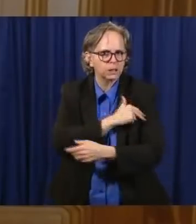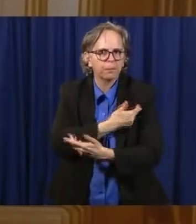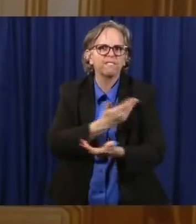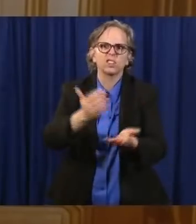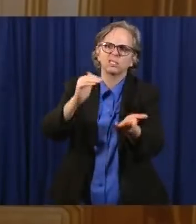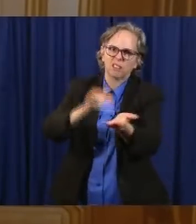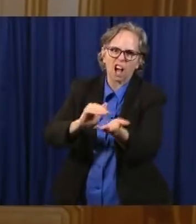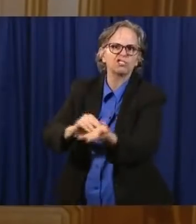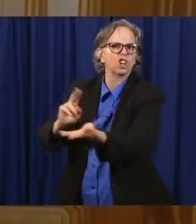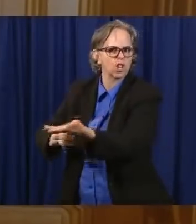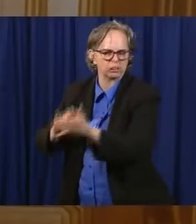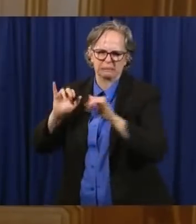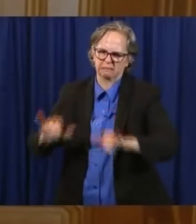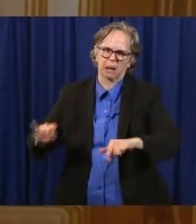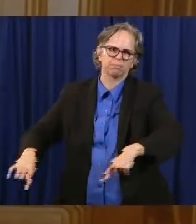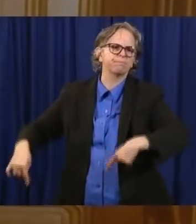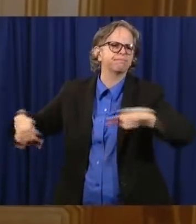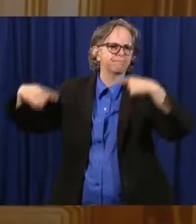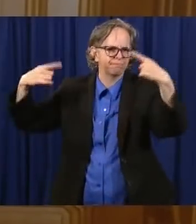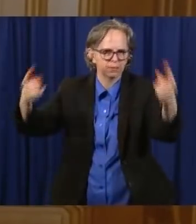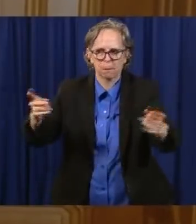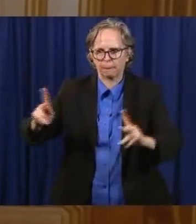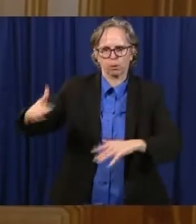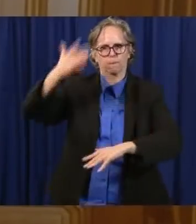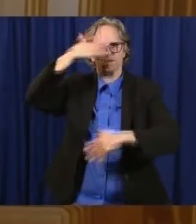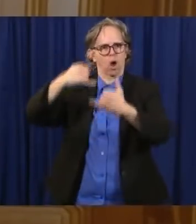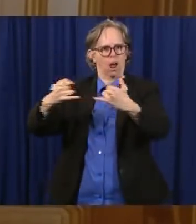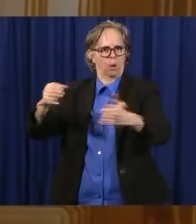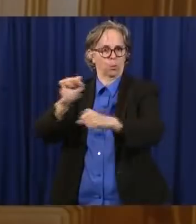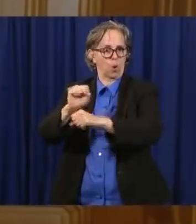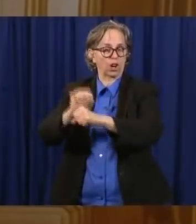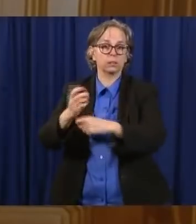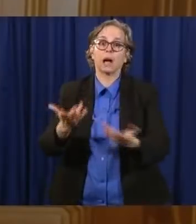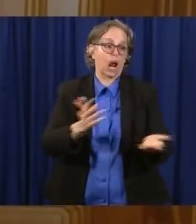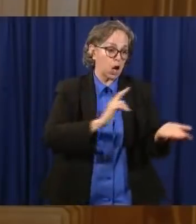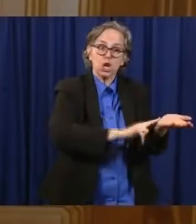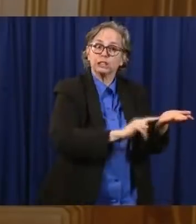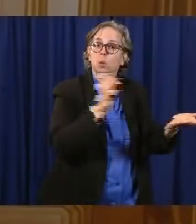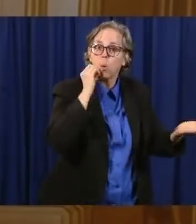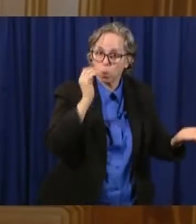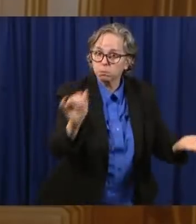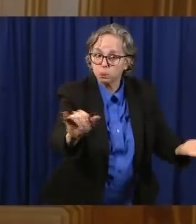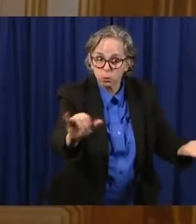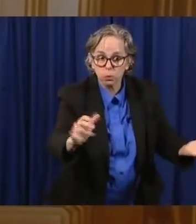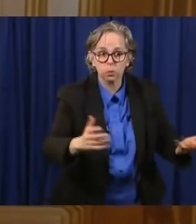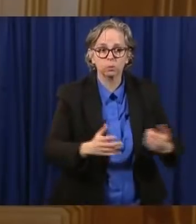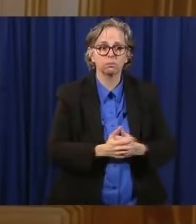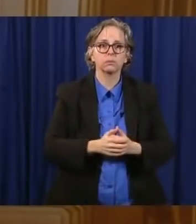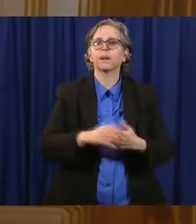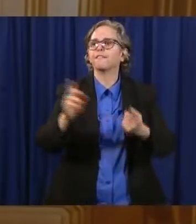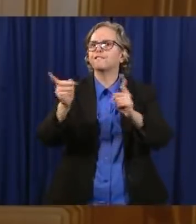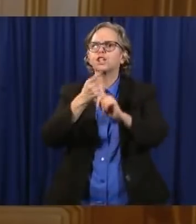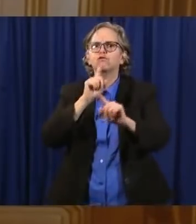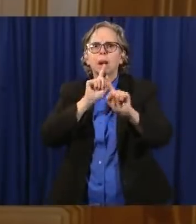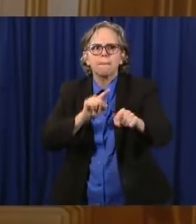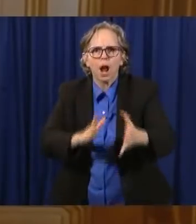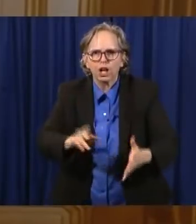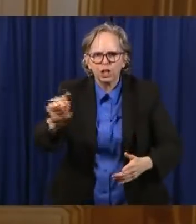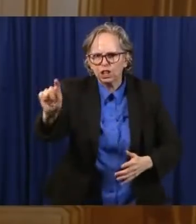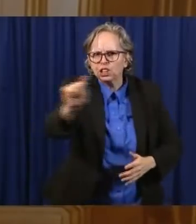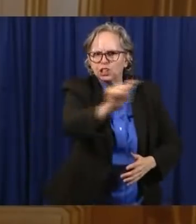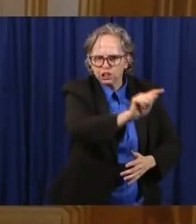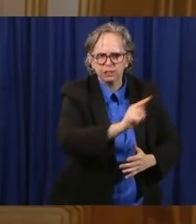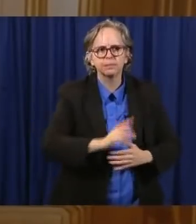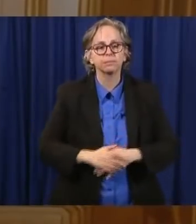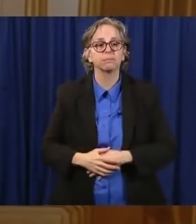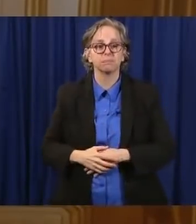everyone who's working in nursing homes, first responders, and we still have the